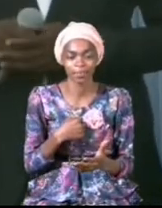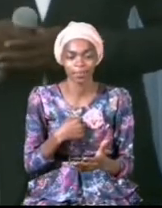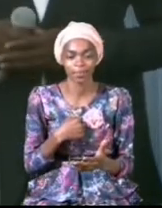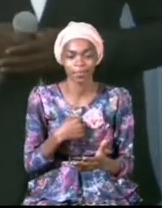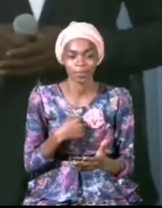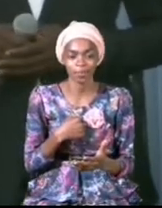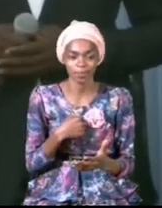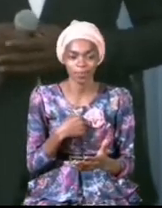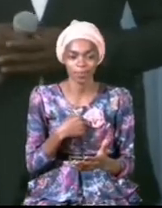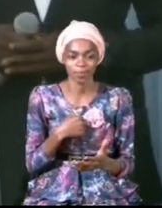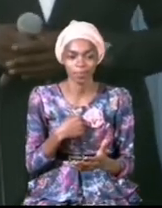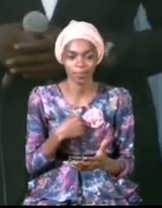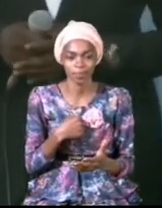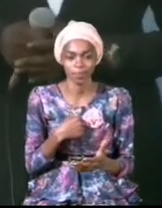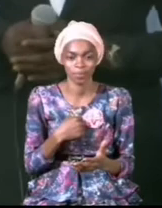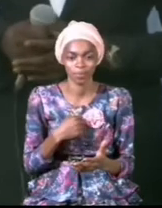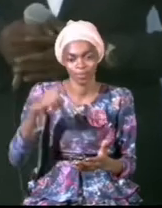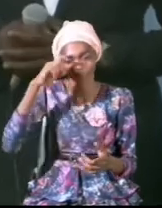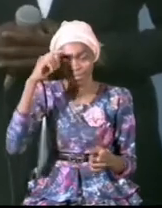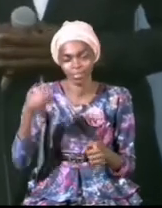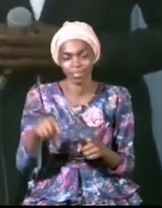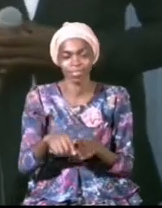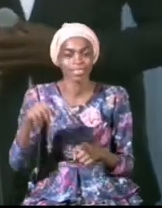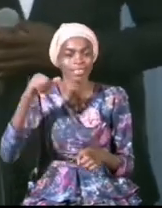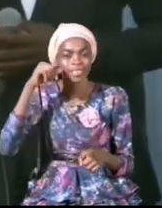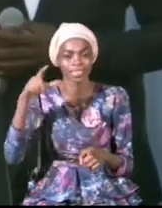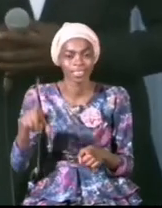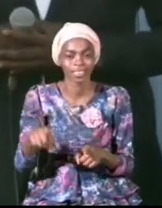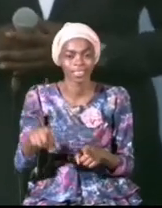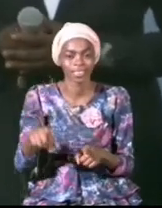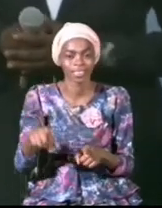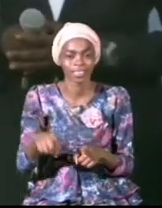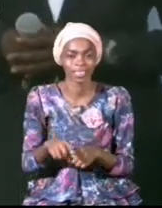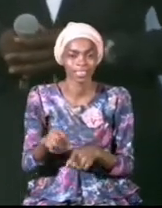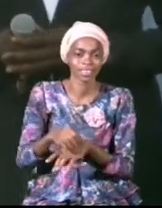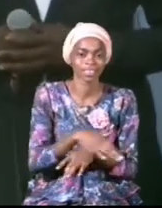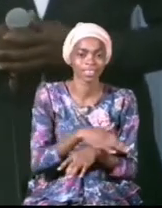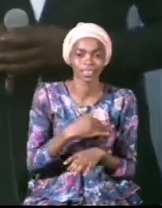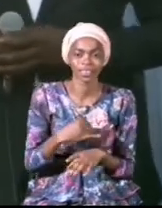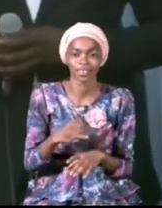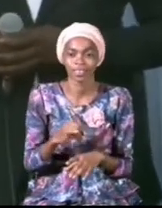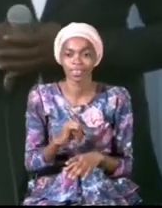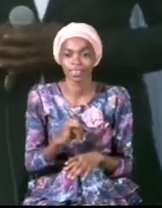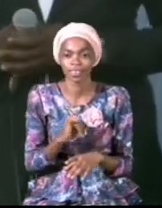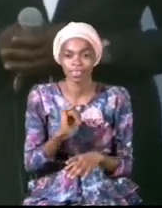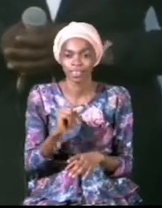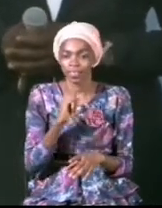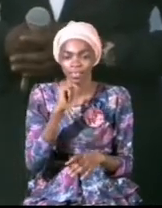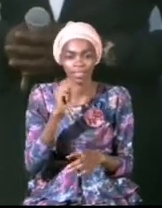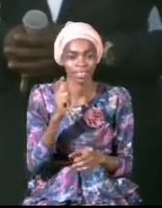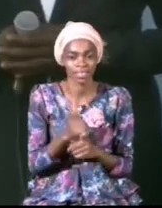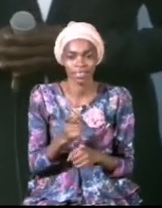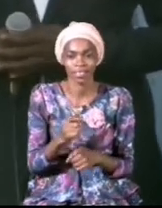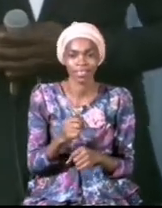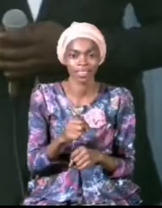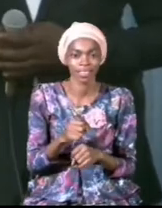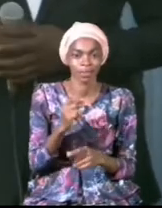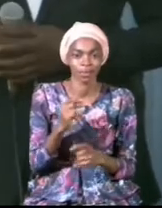Brothers and sisters, impact is not just a word, impact is